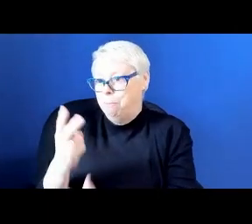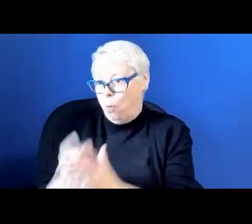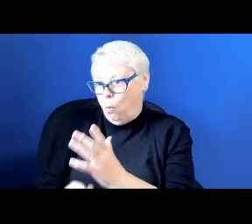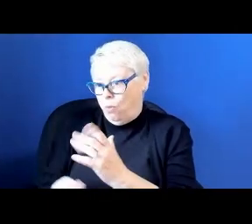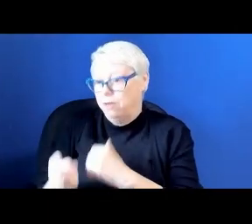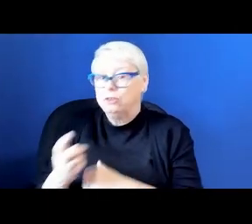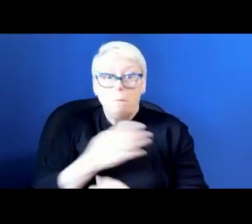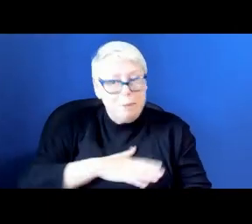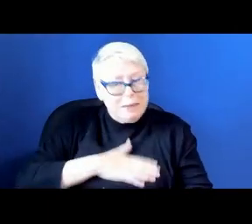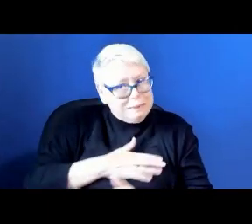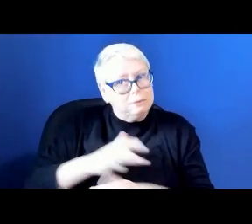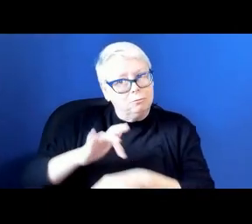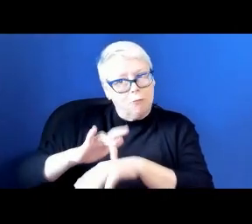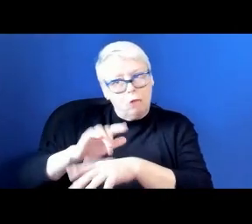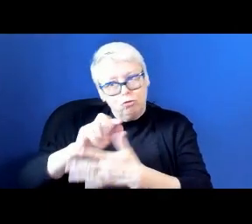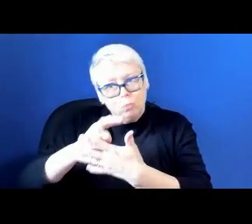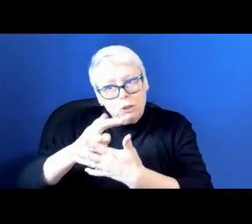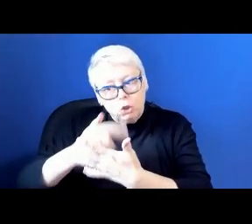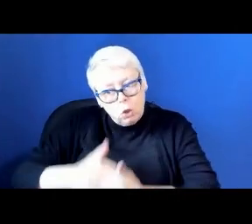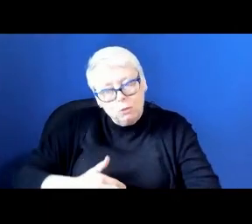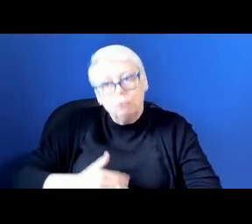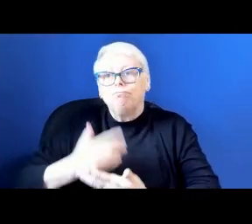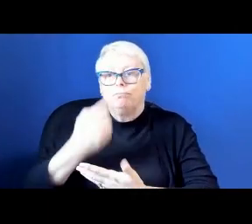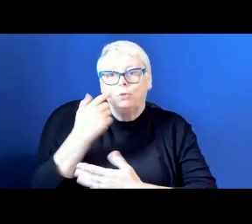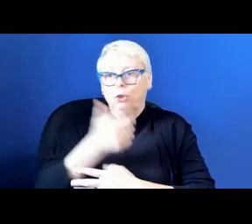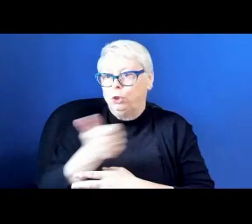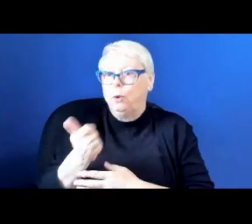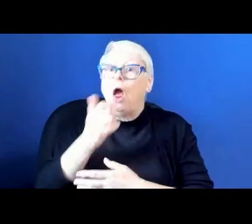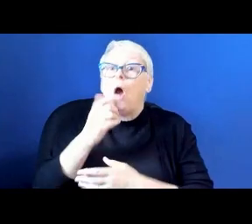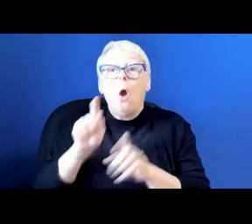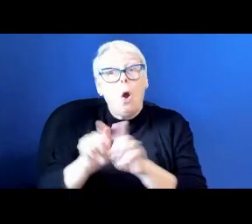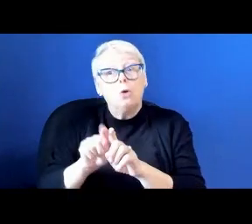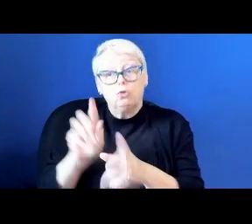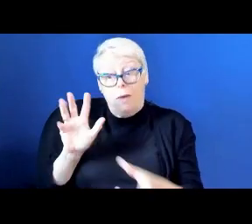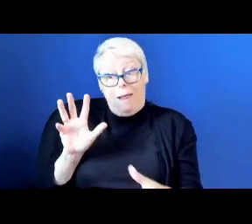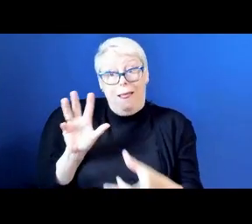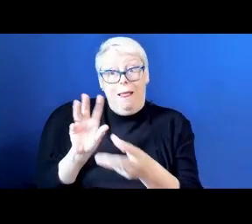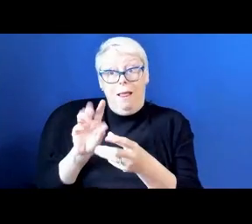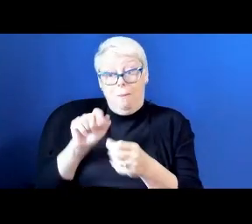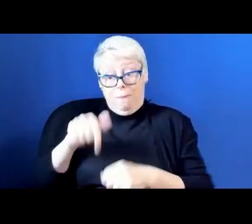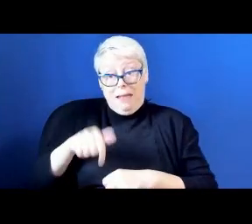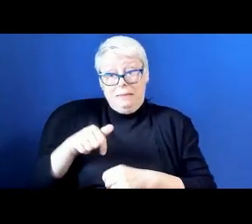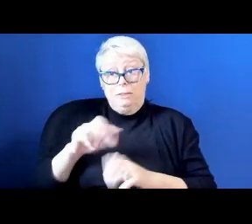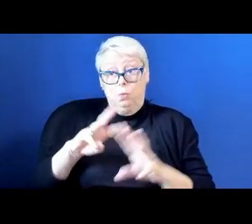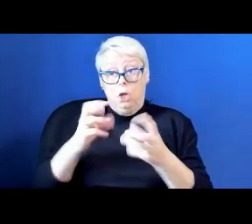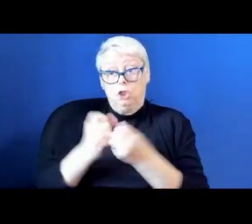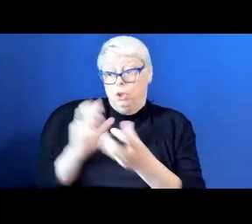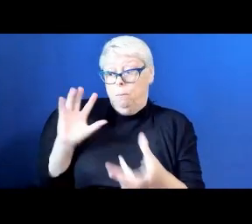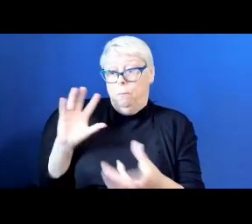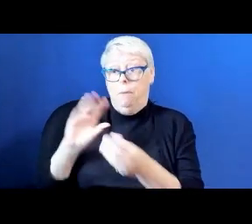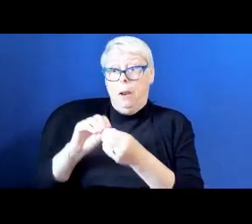resources. Again, all of this will be provided to you, by the way, in the PowerPoint presentation.